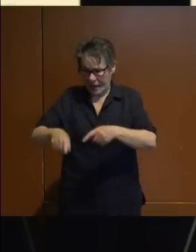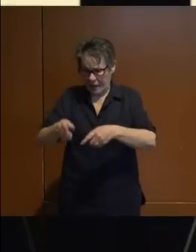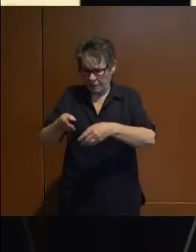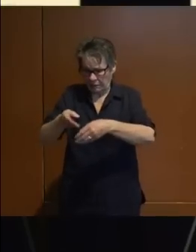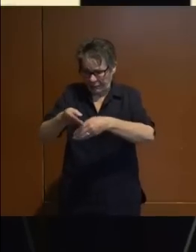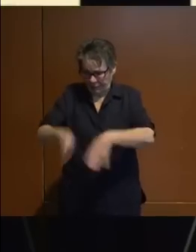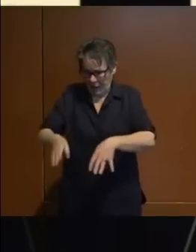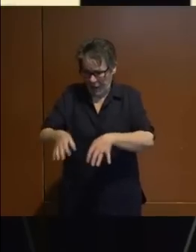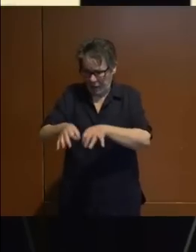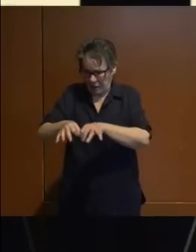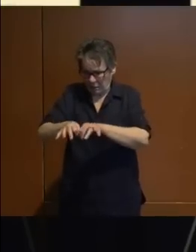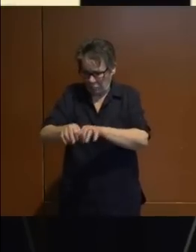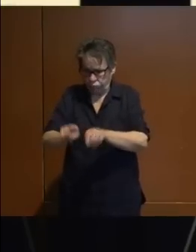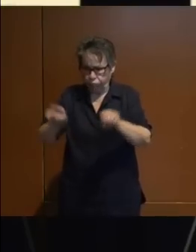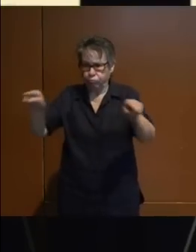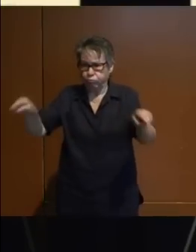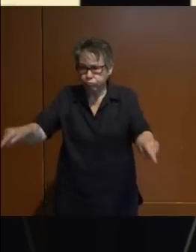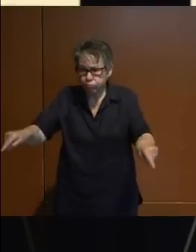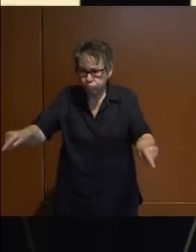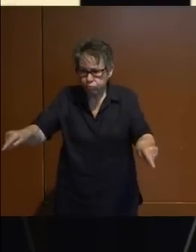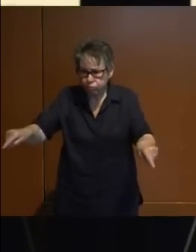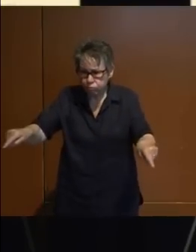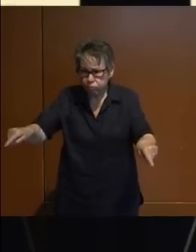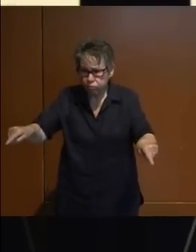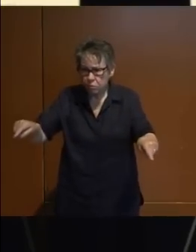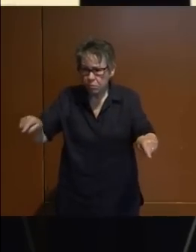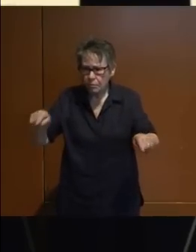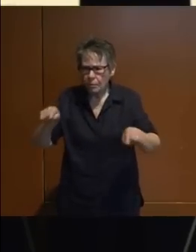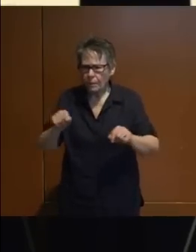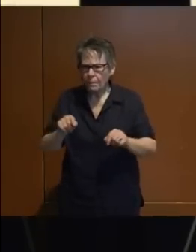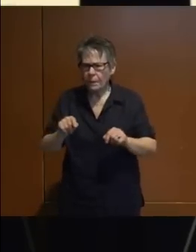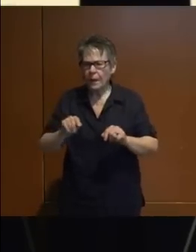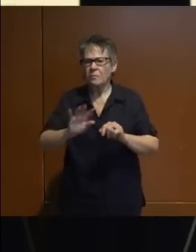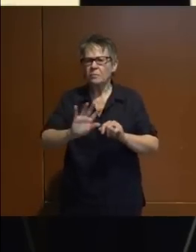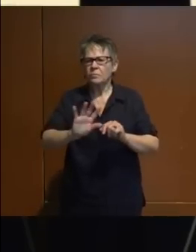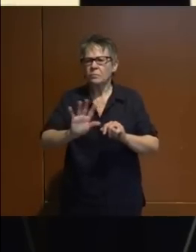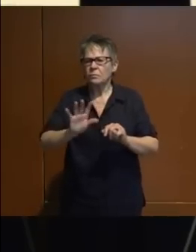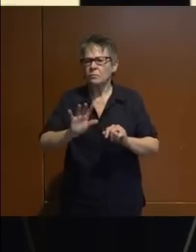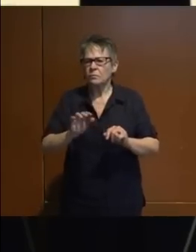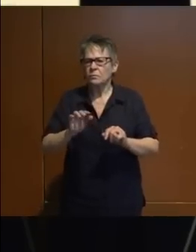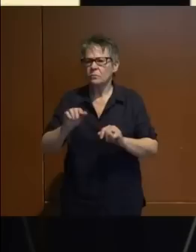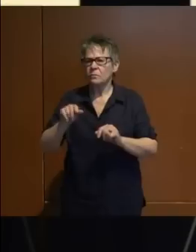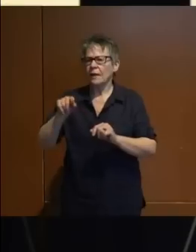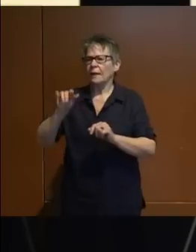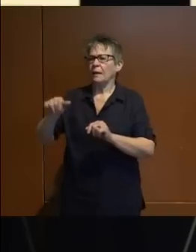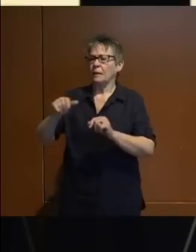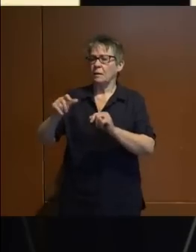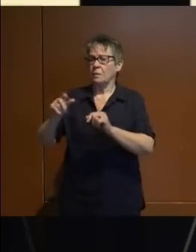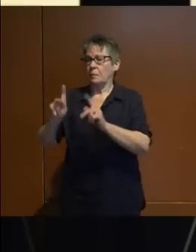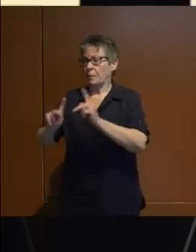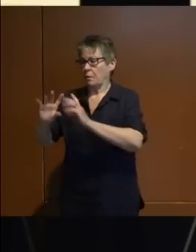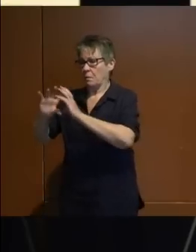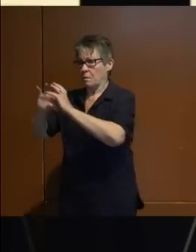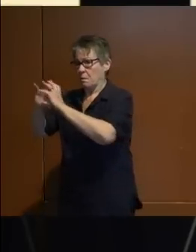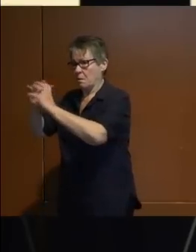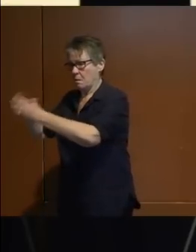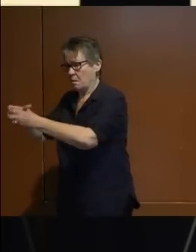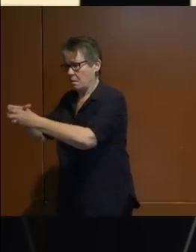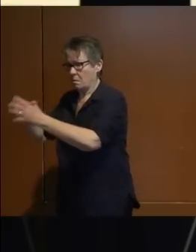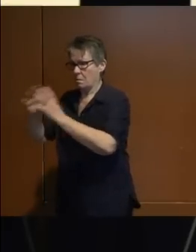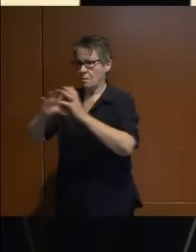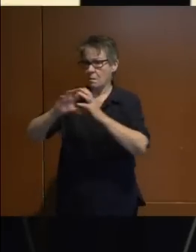that the other patients are safer as a result, we might have to take more